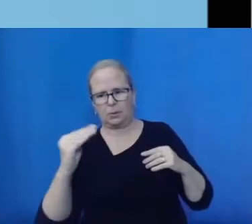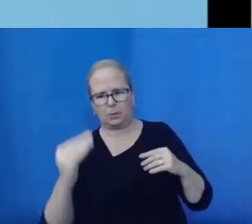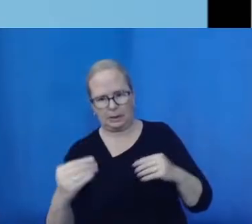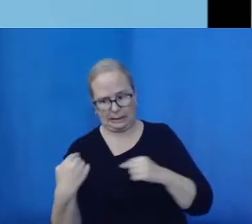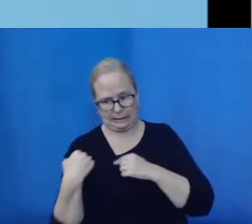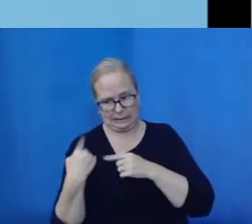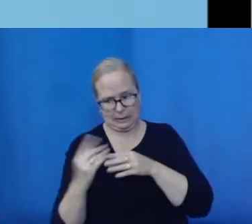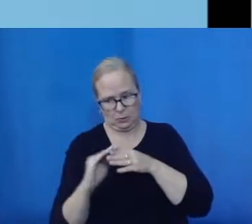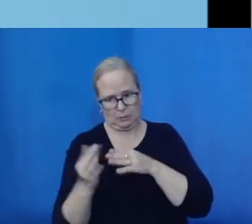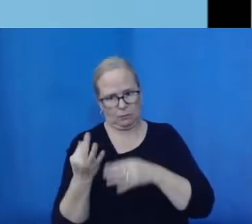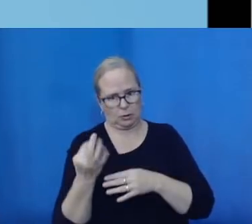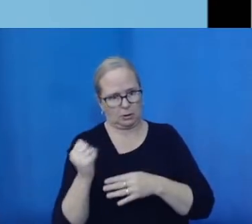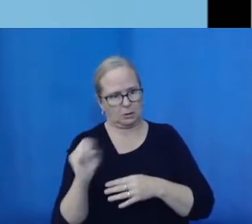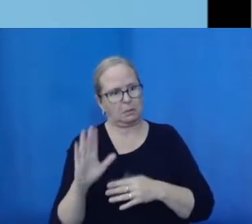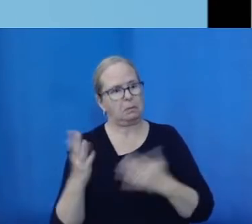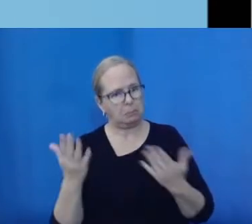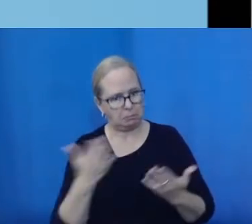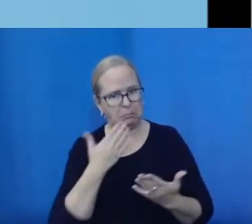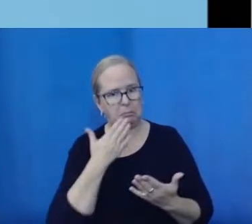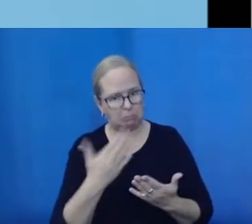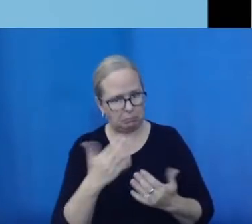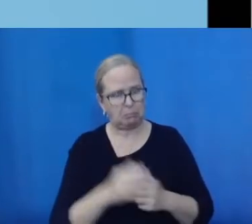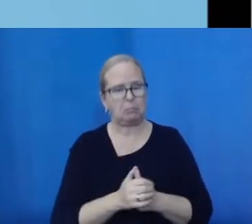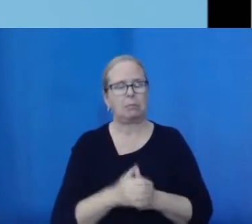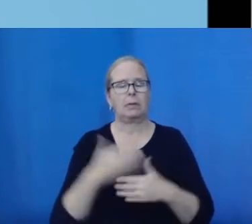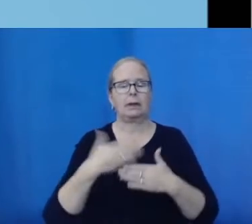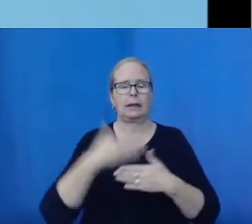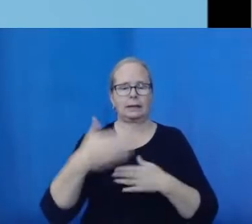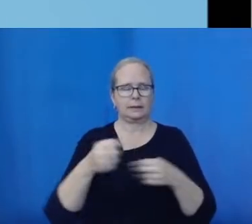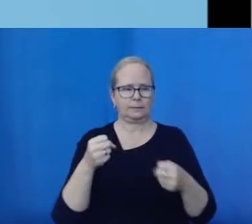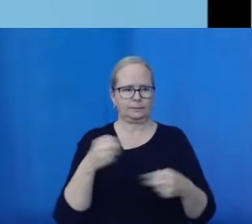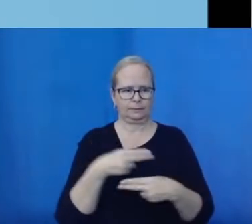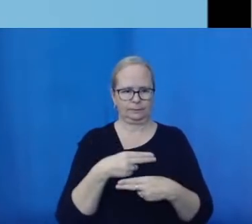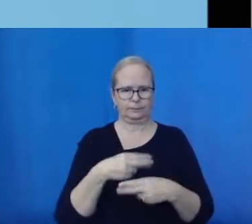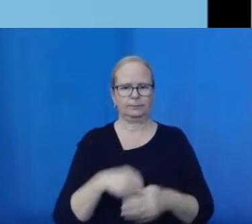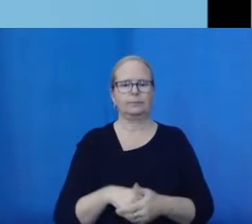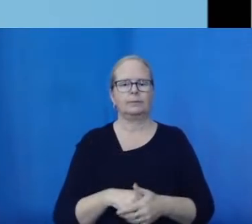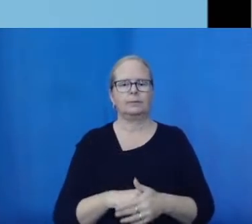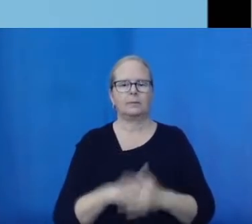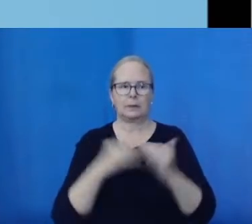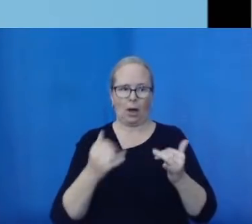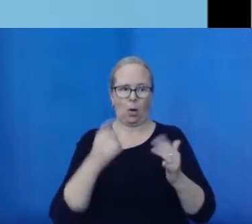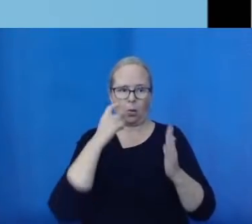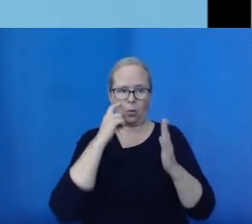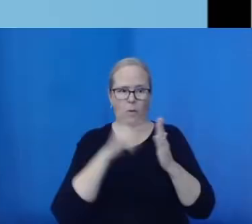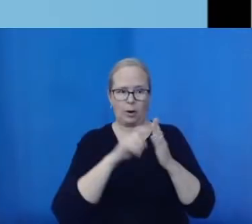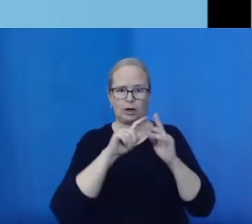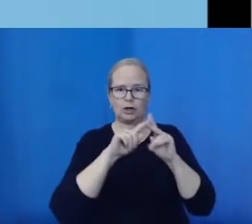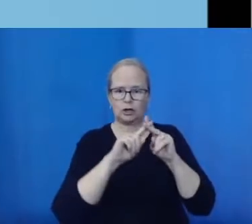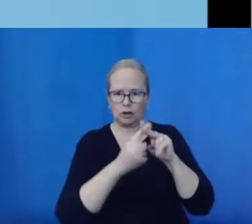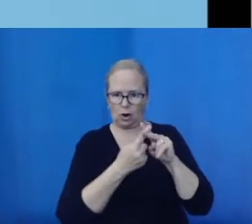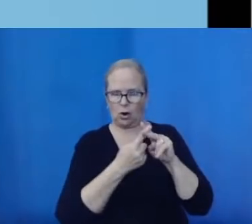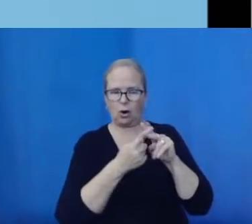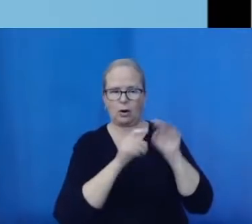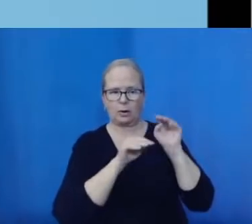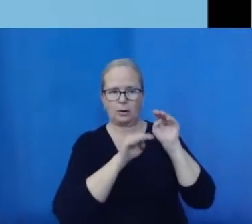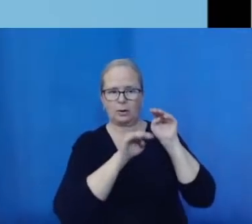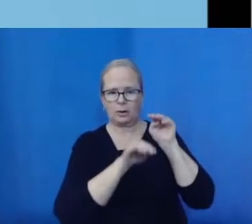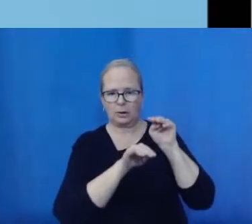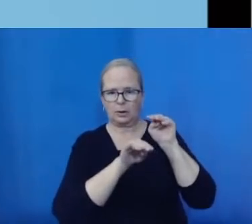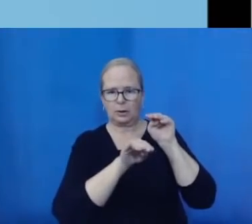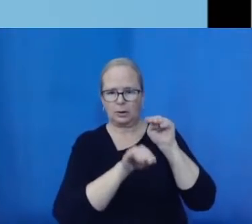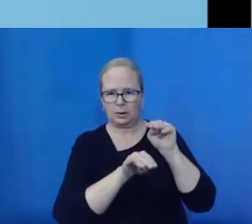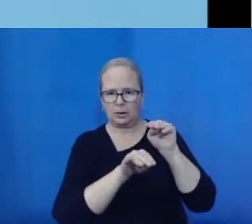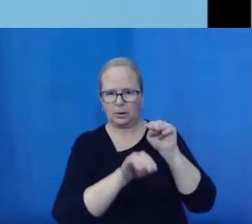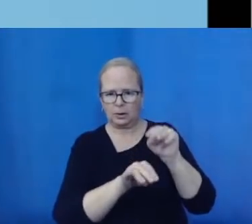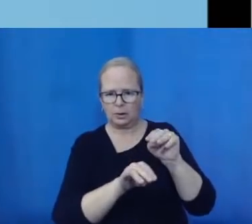so here's where the plateauing is really happening. As anybody who's been watching these knows, these numbers, especially the